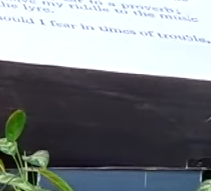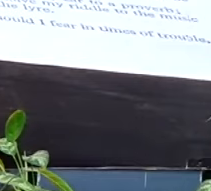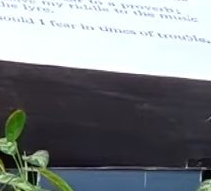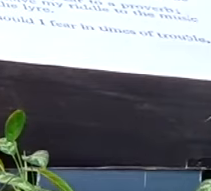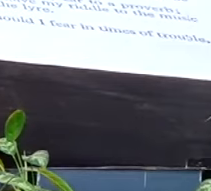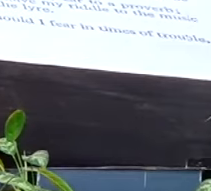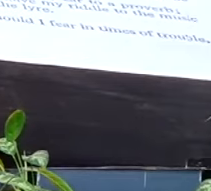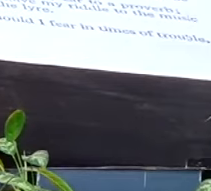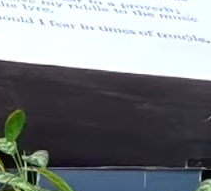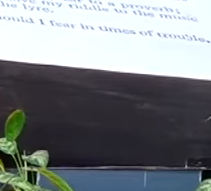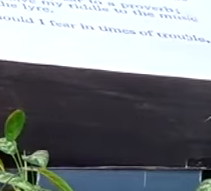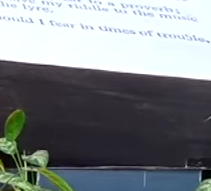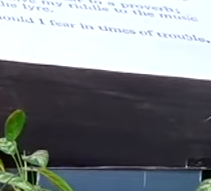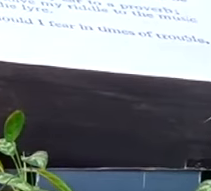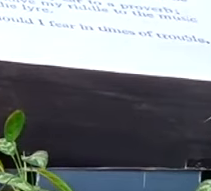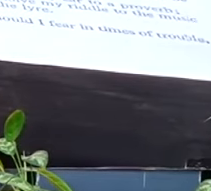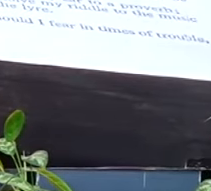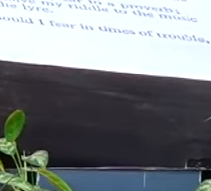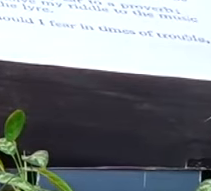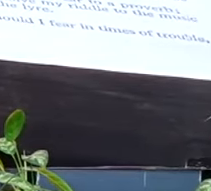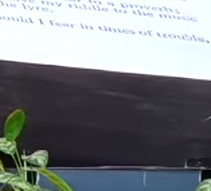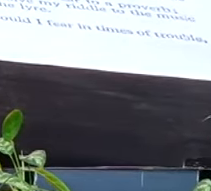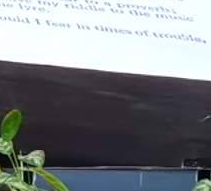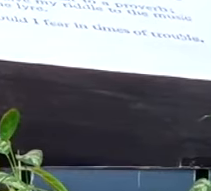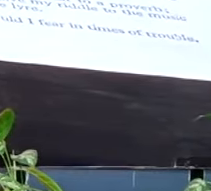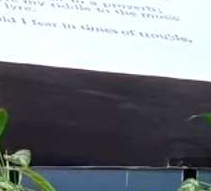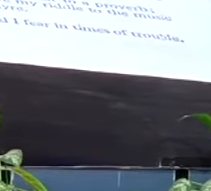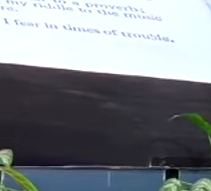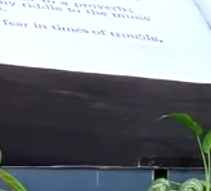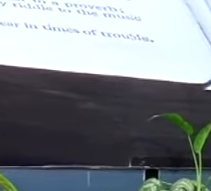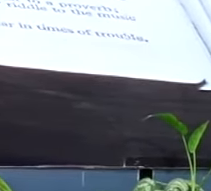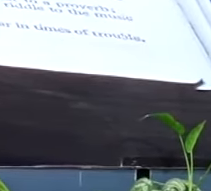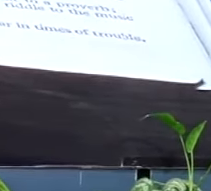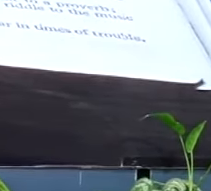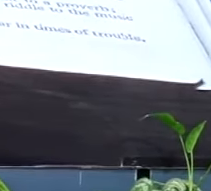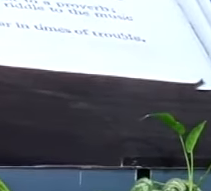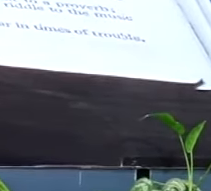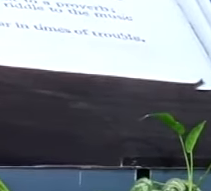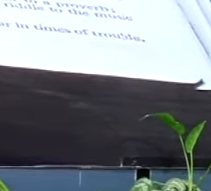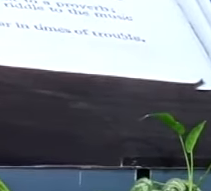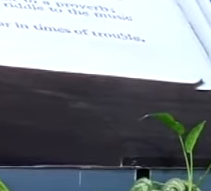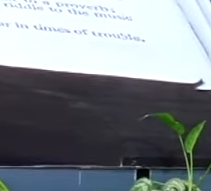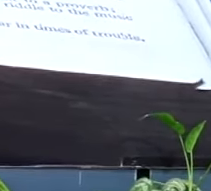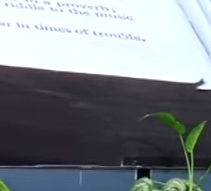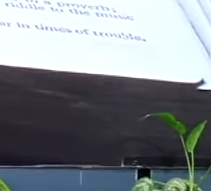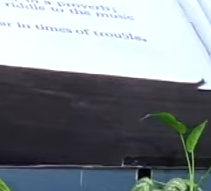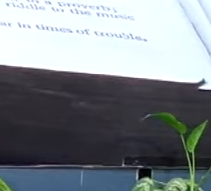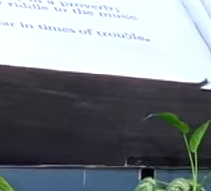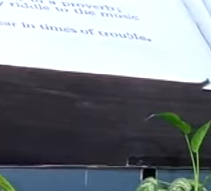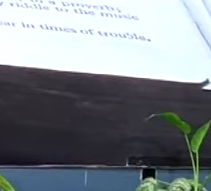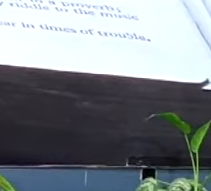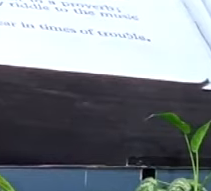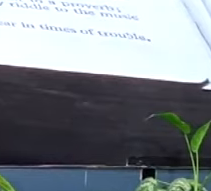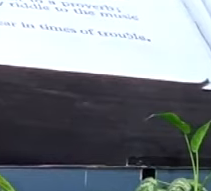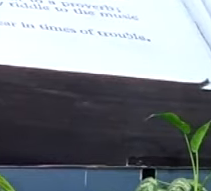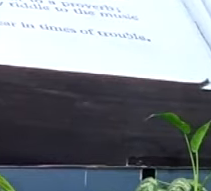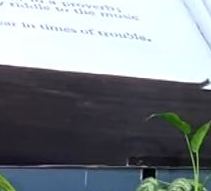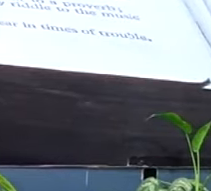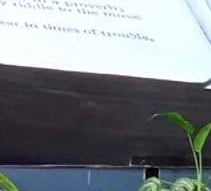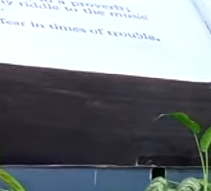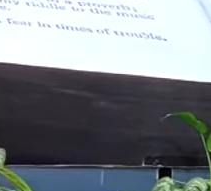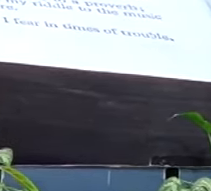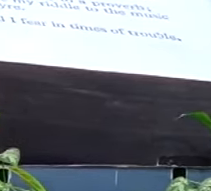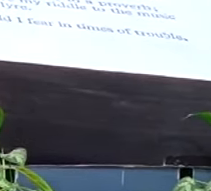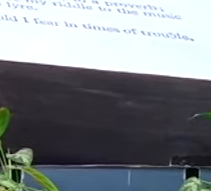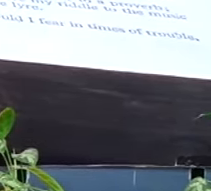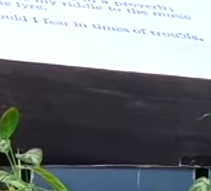One thing about Newlife is the music. And thanks, Edwin, for maintaining our standards. Those are